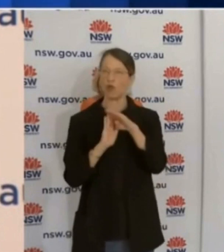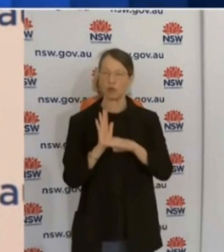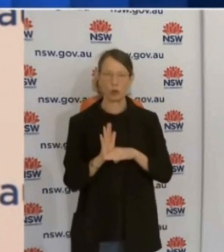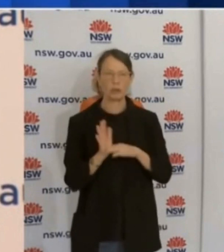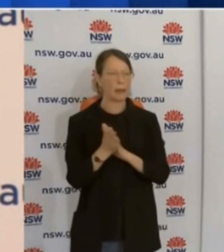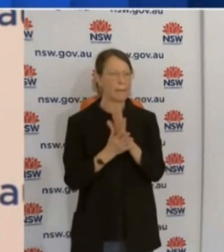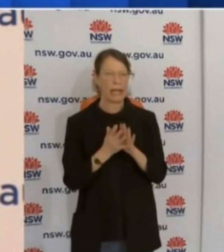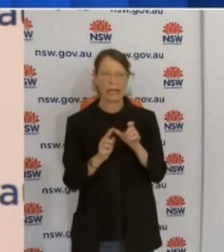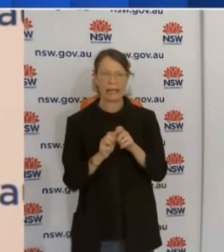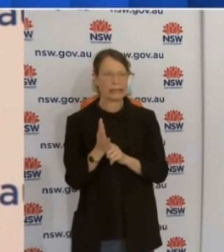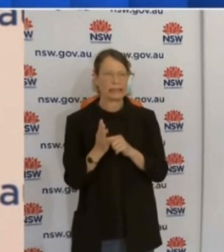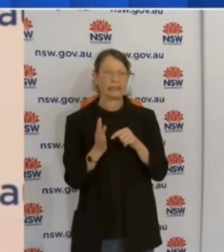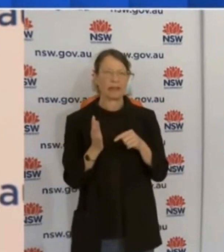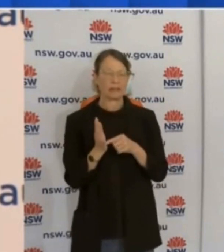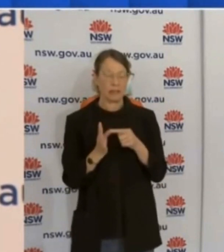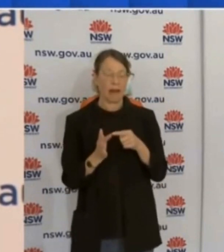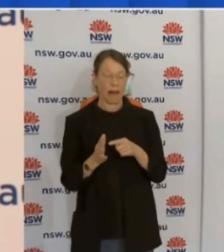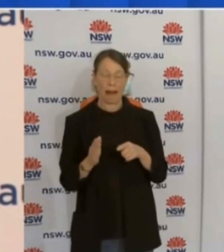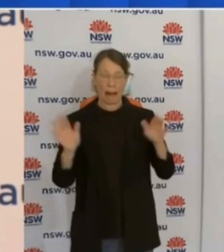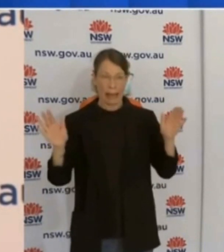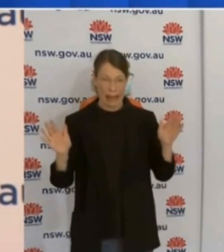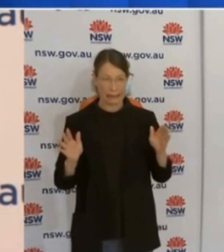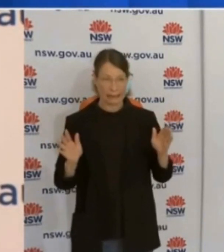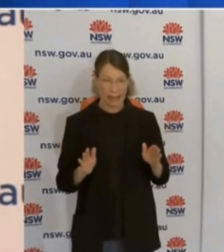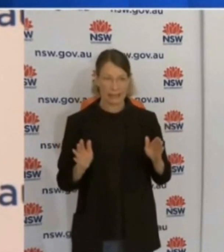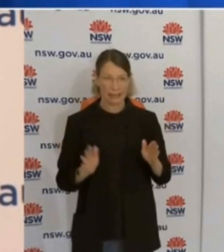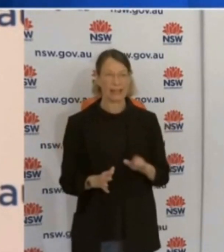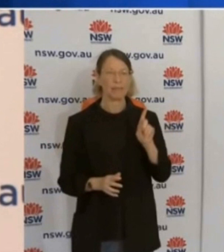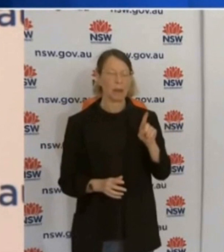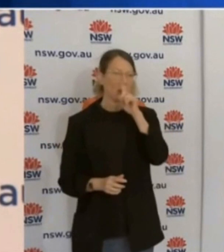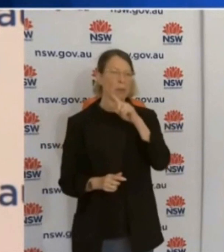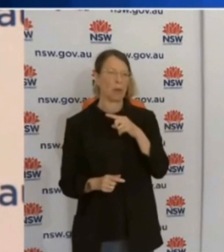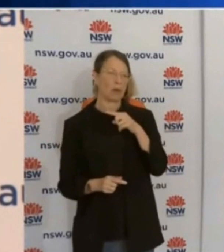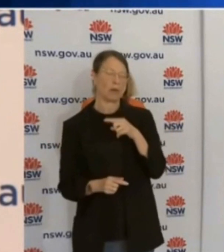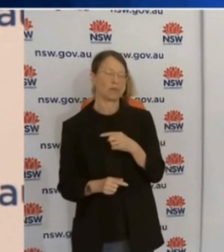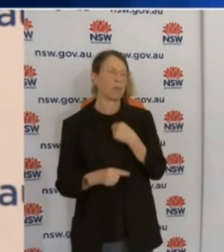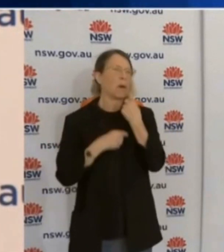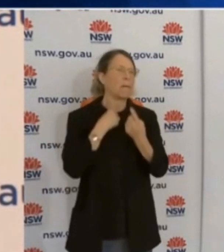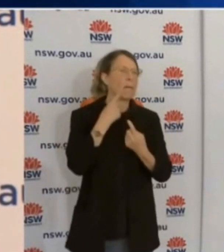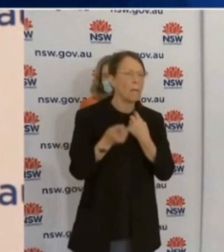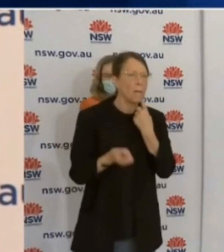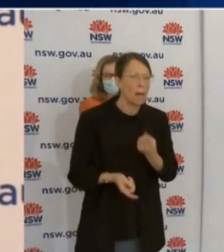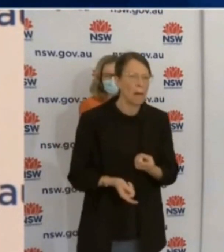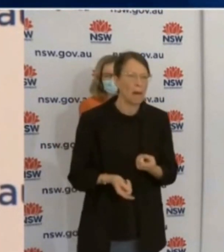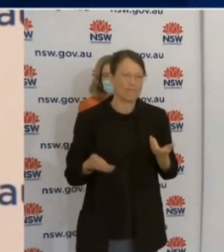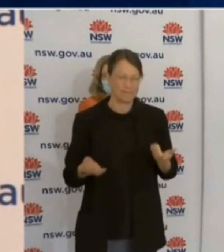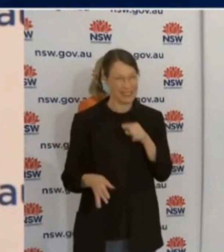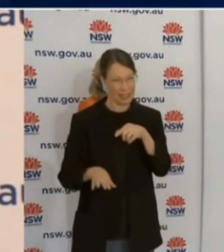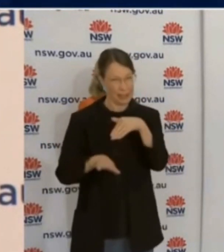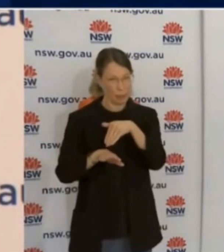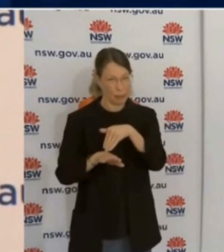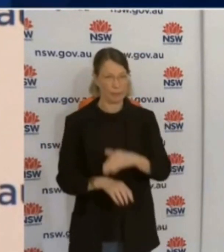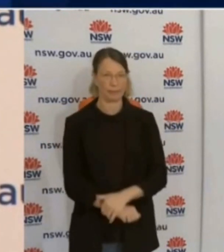beaten back into submission. But the fact that people are just ignoring the rules, and I have to say, being fair about it, I